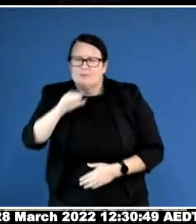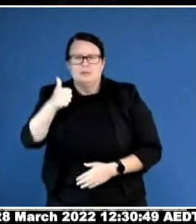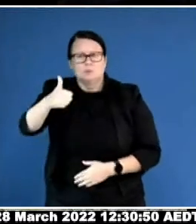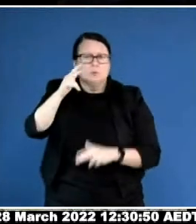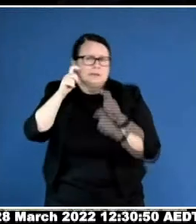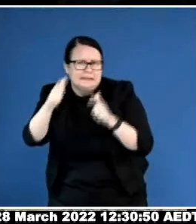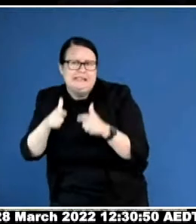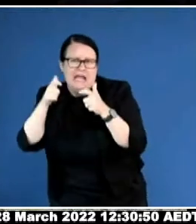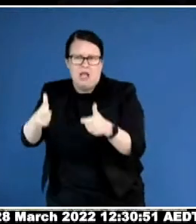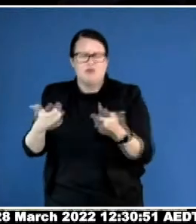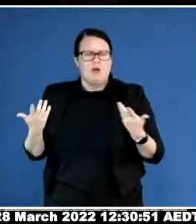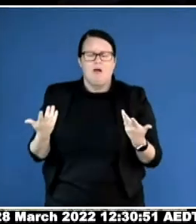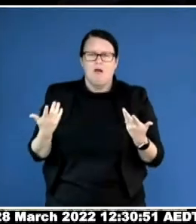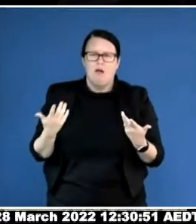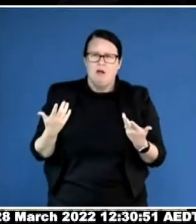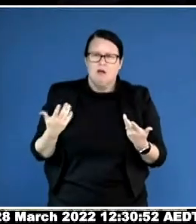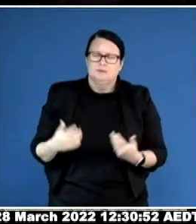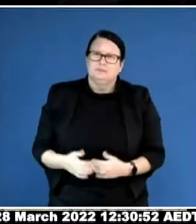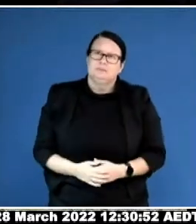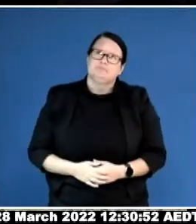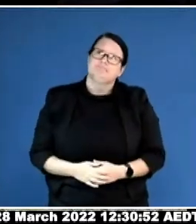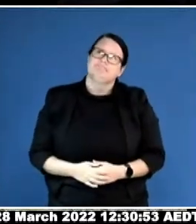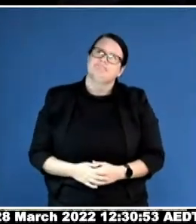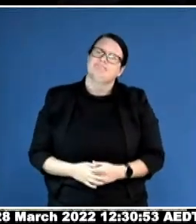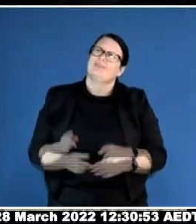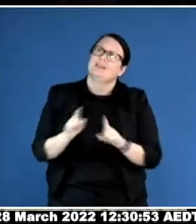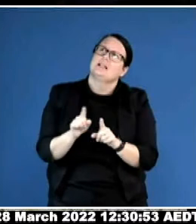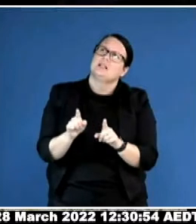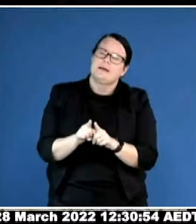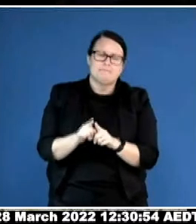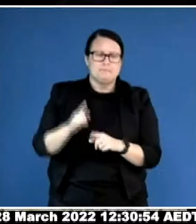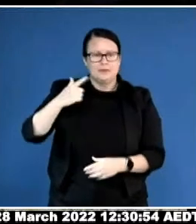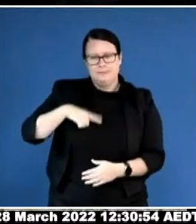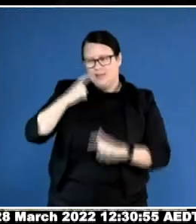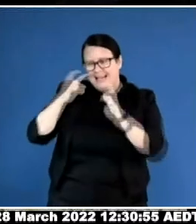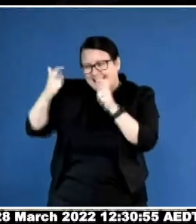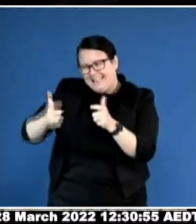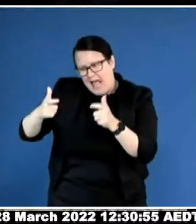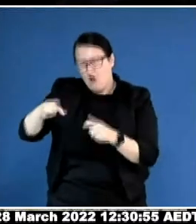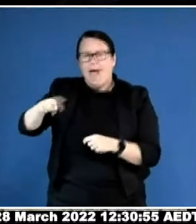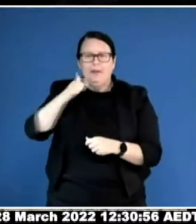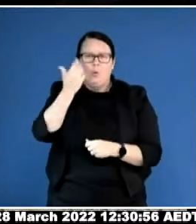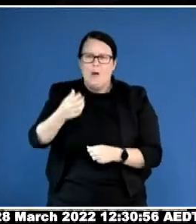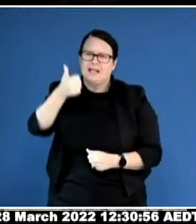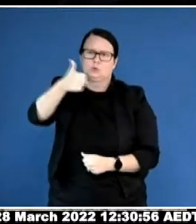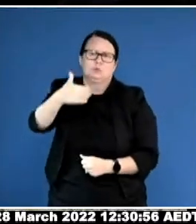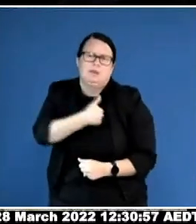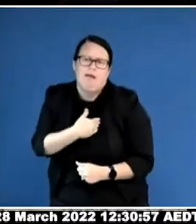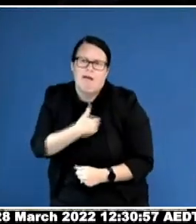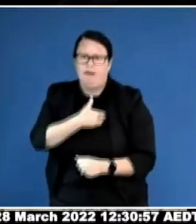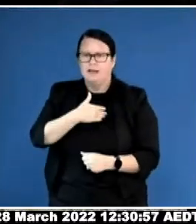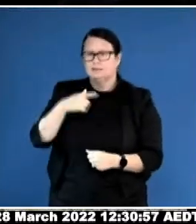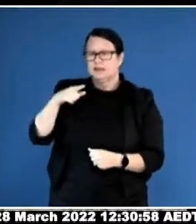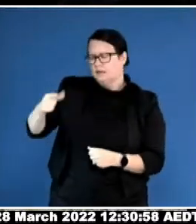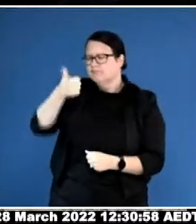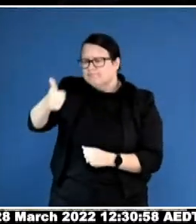constantly this thinking of because they're your carer, they're doing the right thing, or you're not capable of